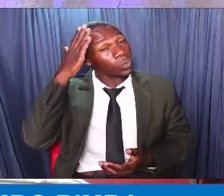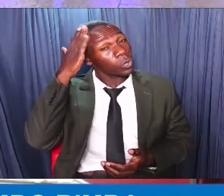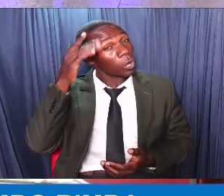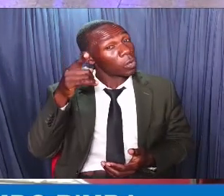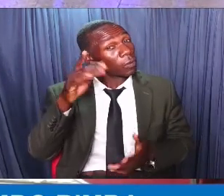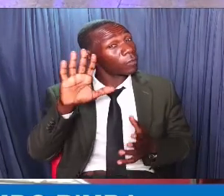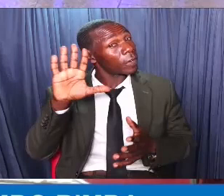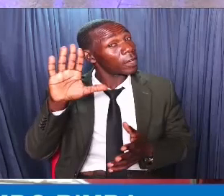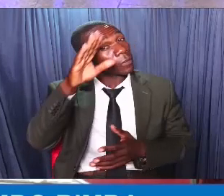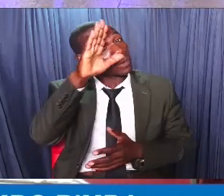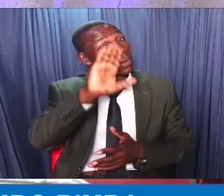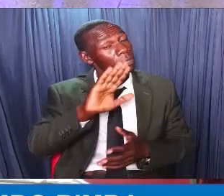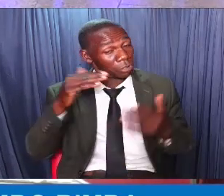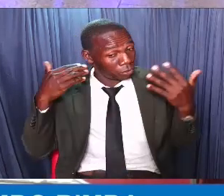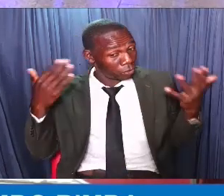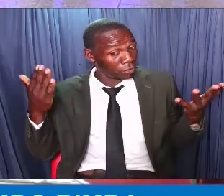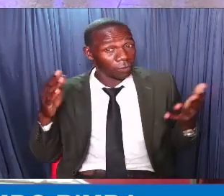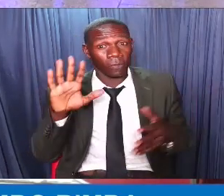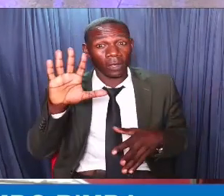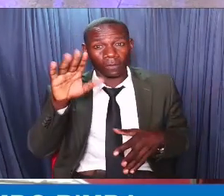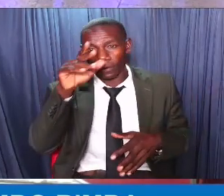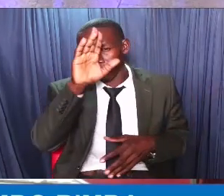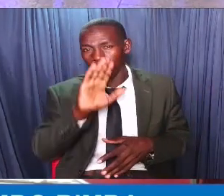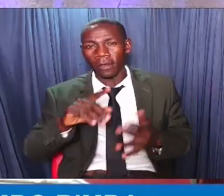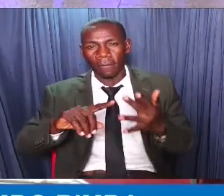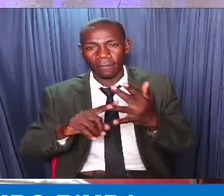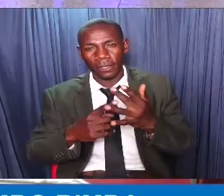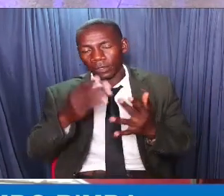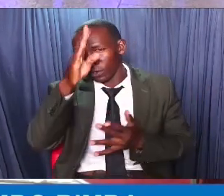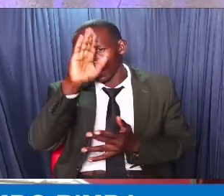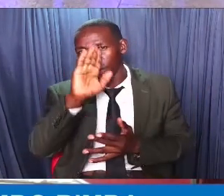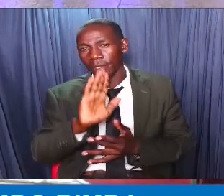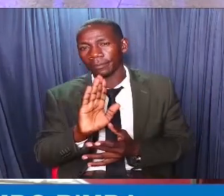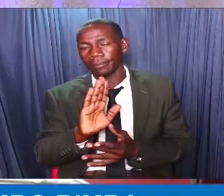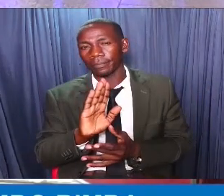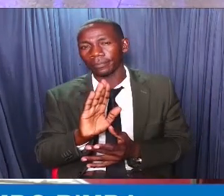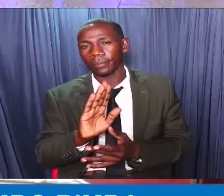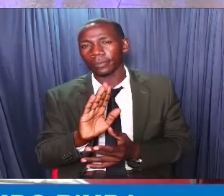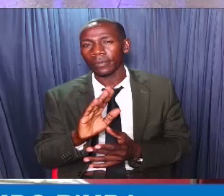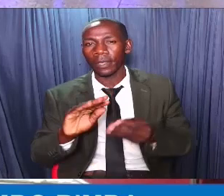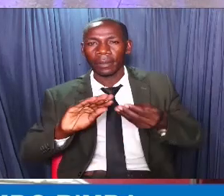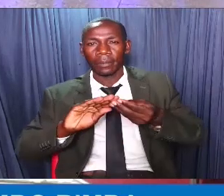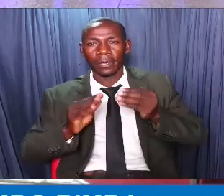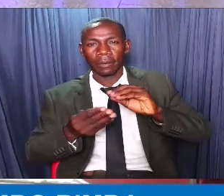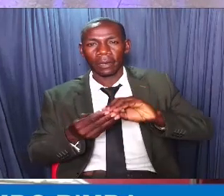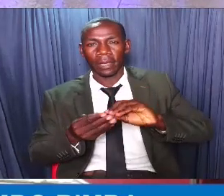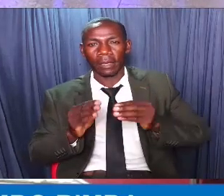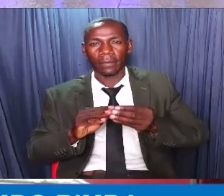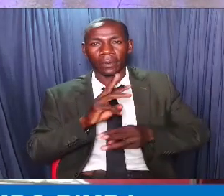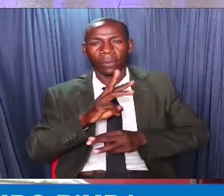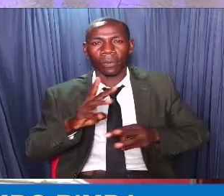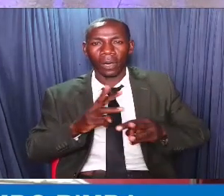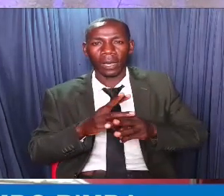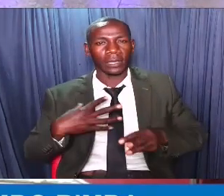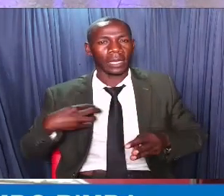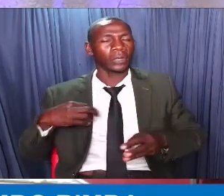him, do you know the 5 gods? Ah, sijui. No, I don't know. Mungu wa kwanza. The first god. Ni yule muumba wa mbingu na nchi na yote vilivyomo. Is the